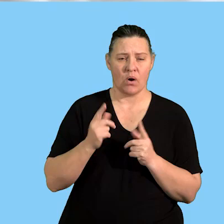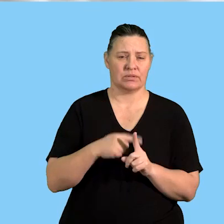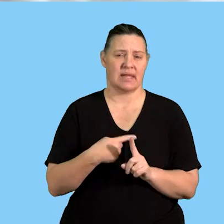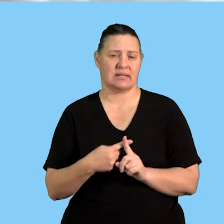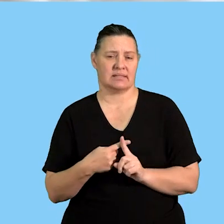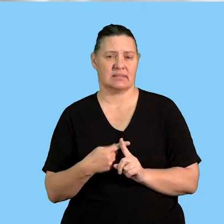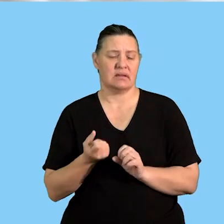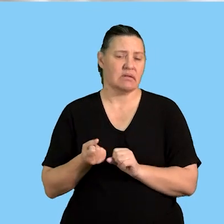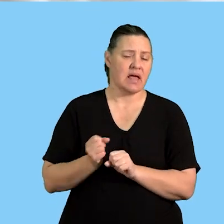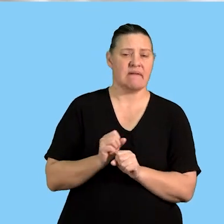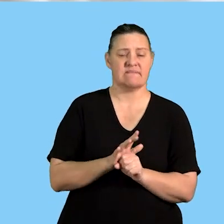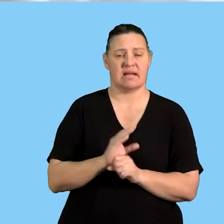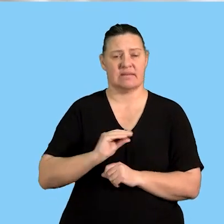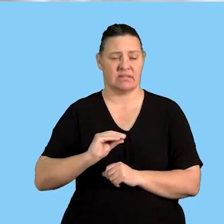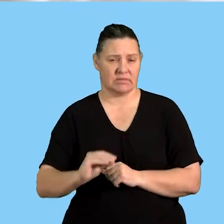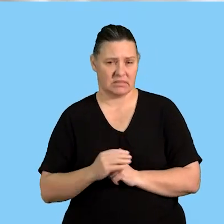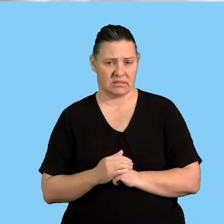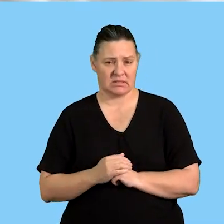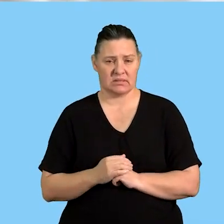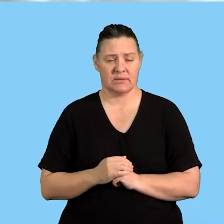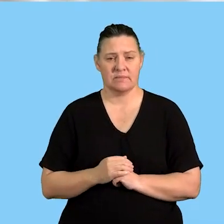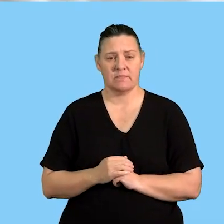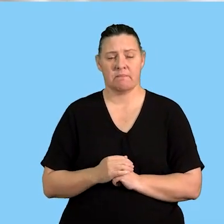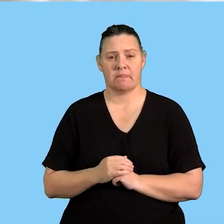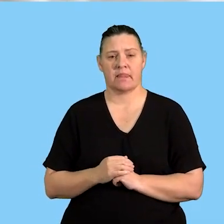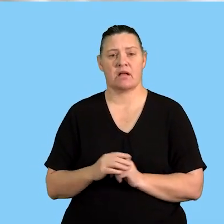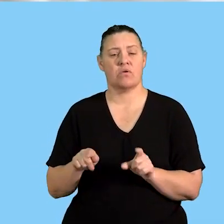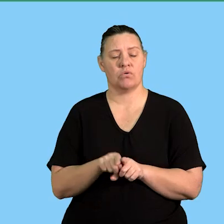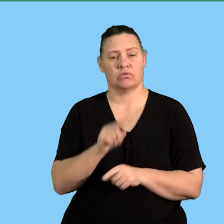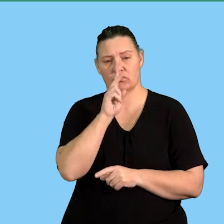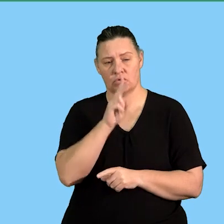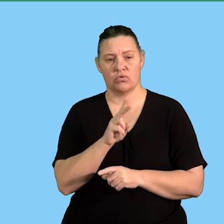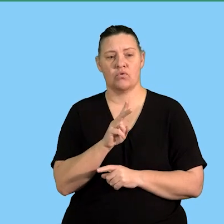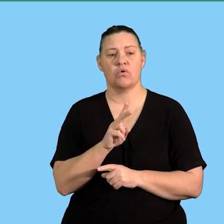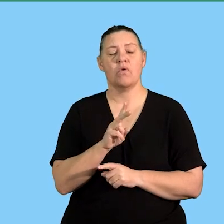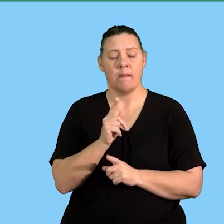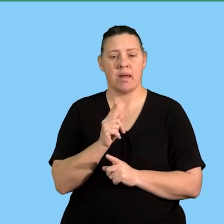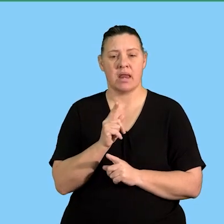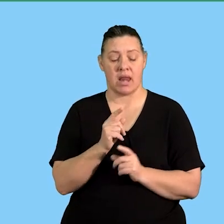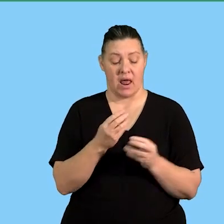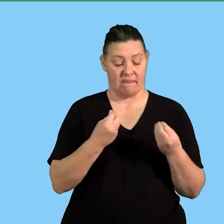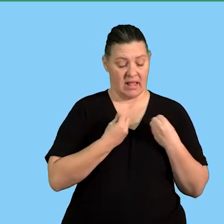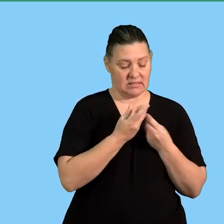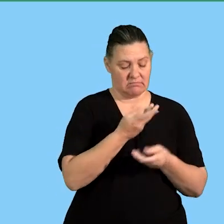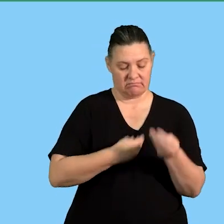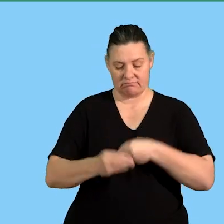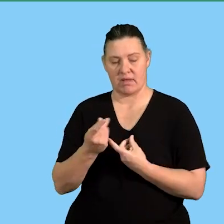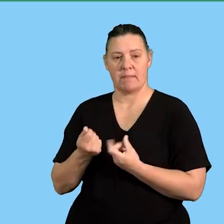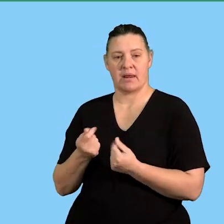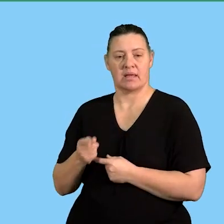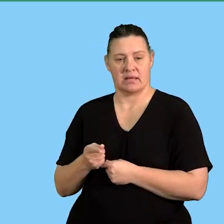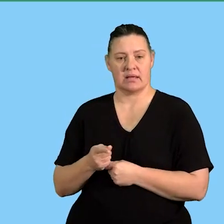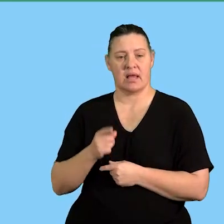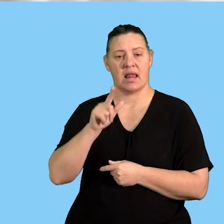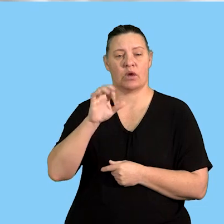can tax affect the investment you have made. And then we'll also look into liquidity, which focuses now on the